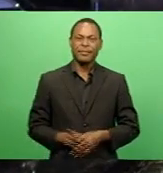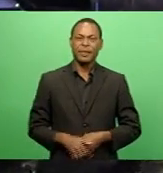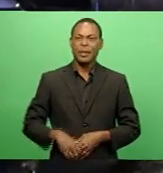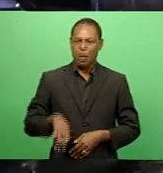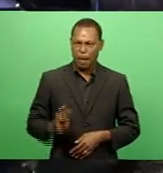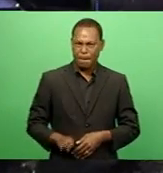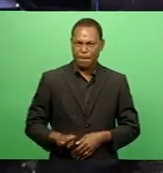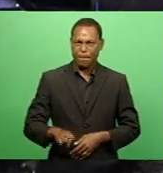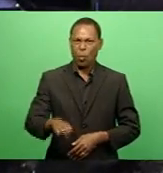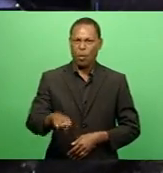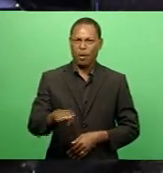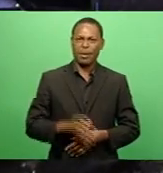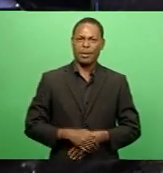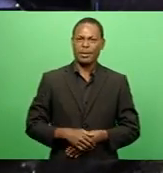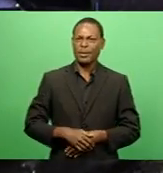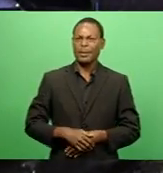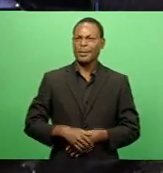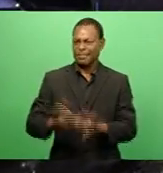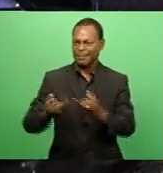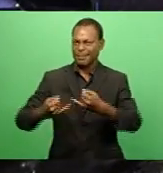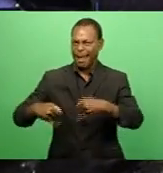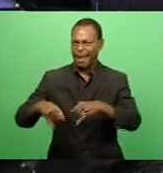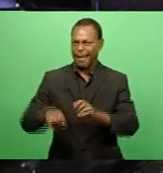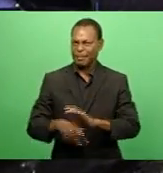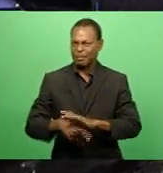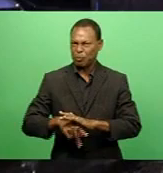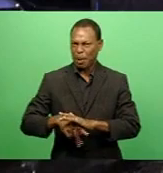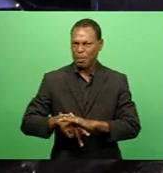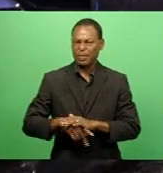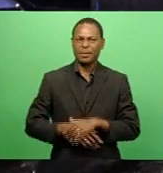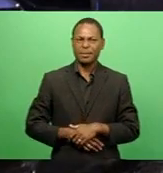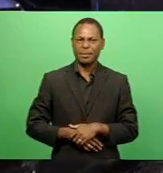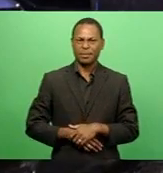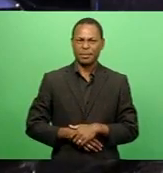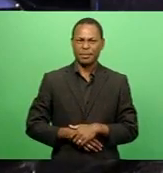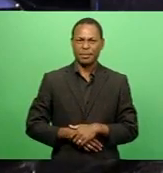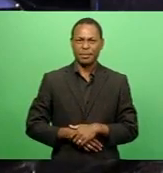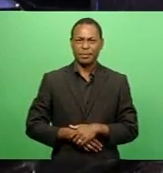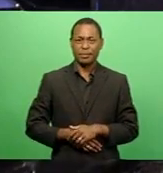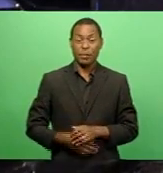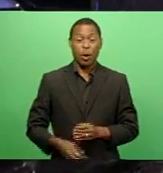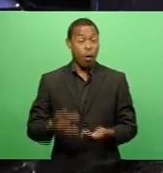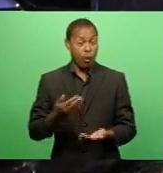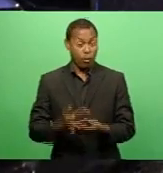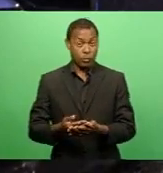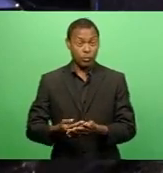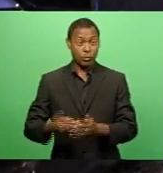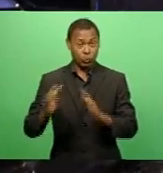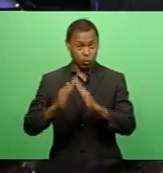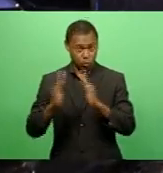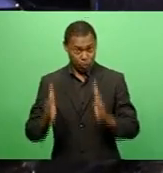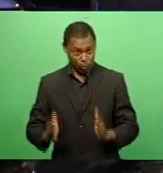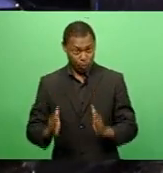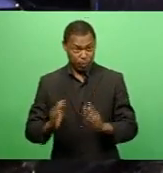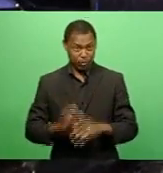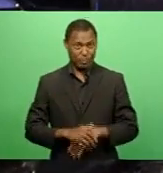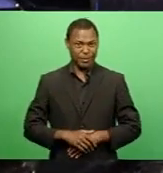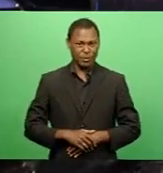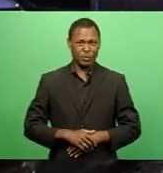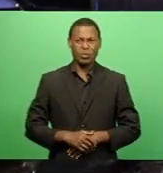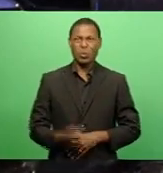Mbua District School, and Yandua Island Primary School. Now, onto the rehabilitation of homes. Now, you would have known by now that